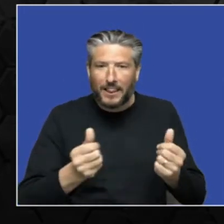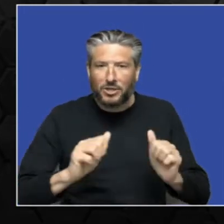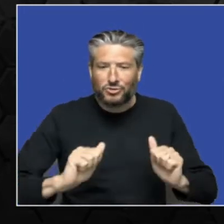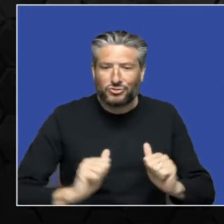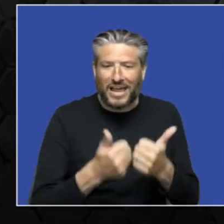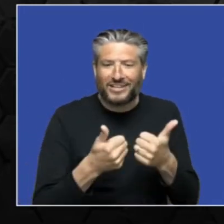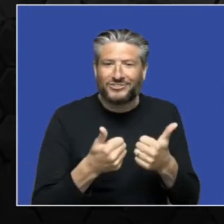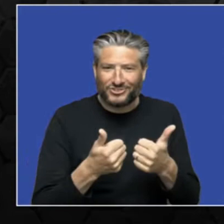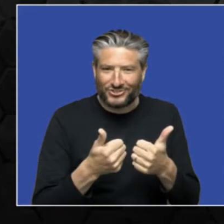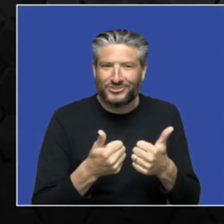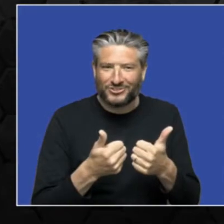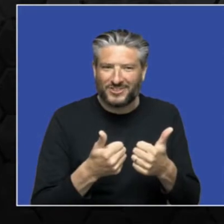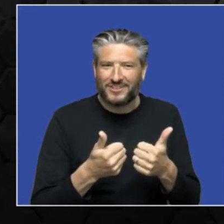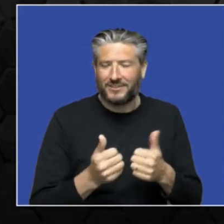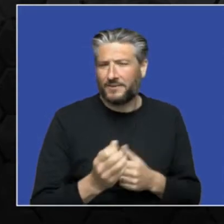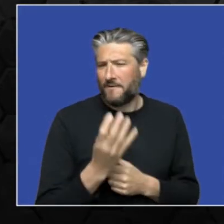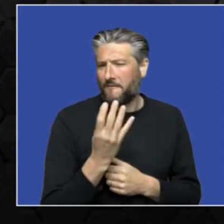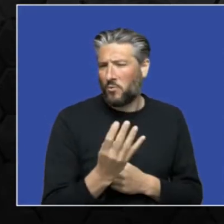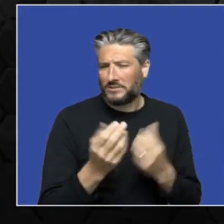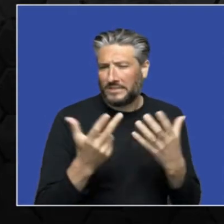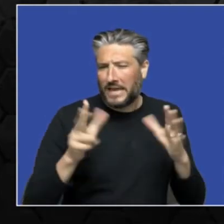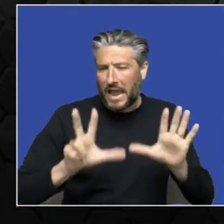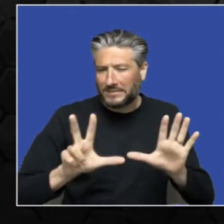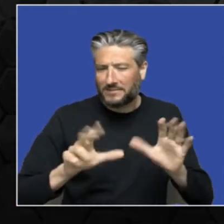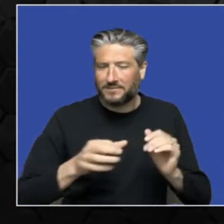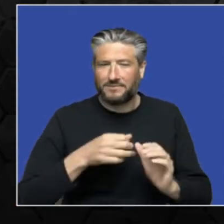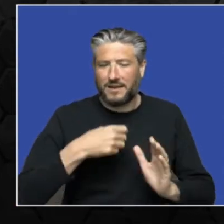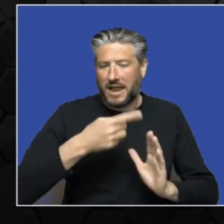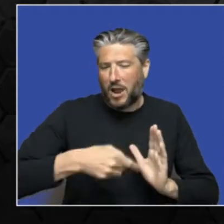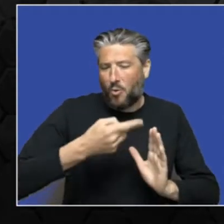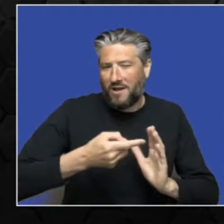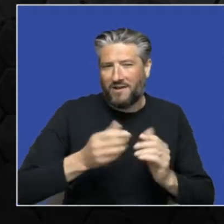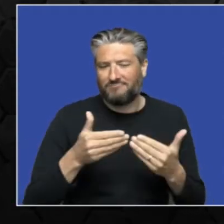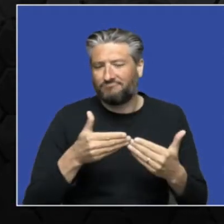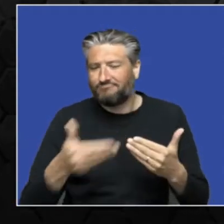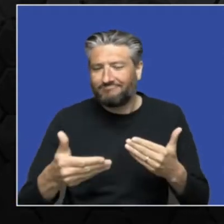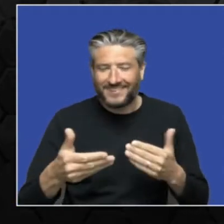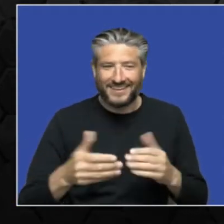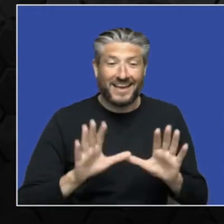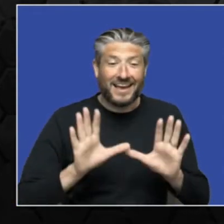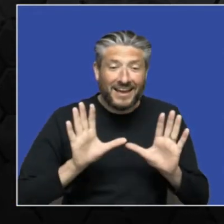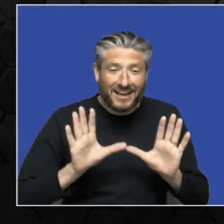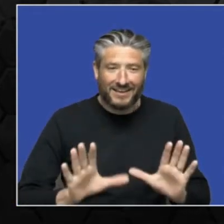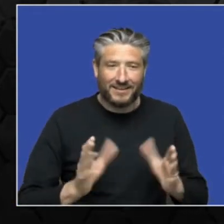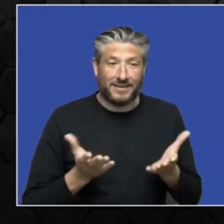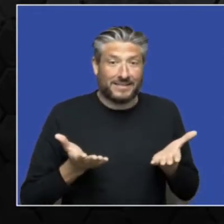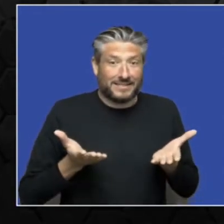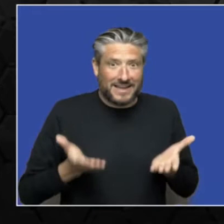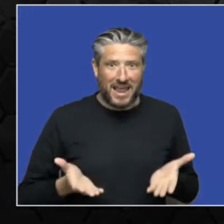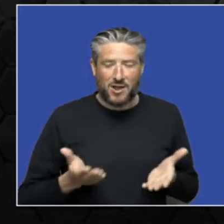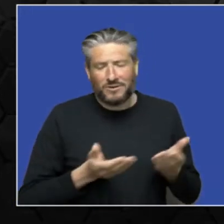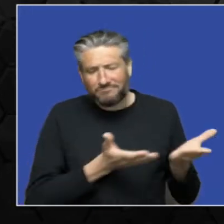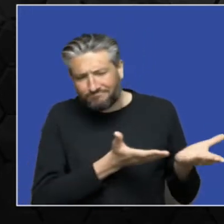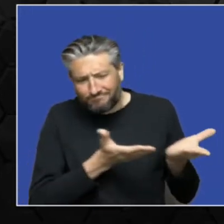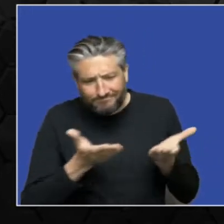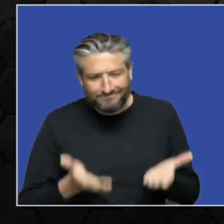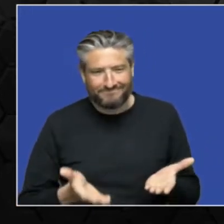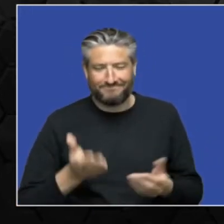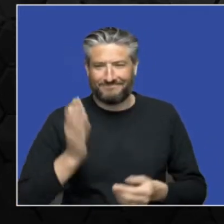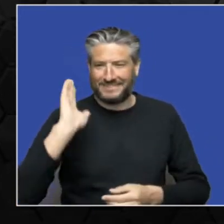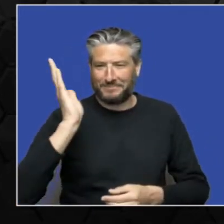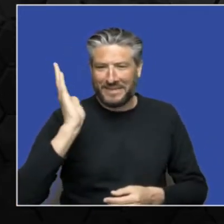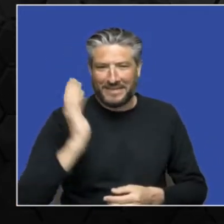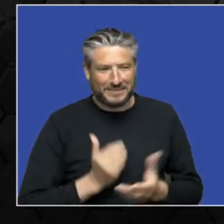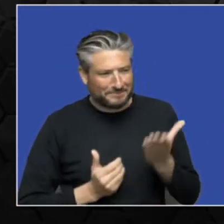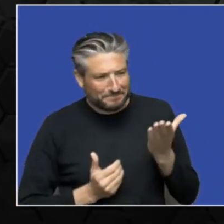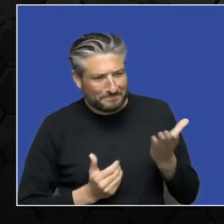Microsoft certification vouchers. So without any further ado, our next speaker, Malte Rijman. Hi, Malte.